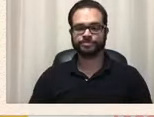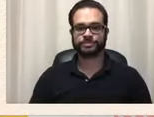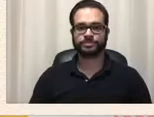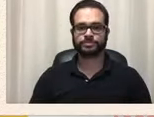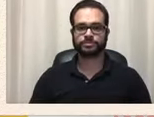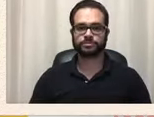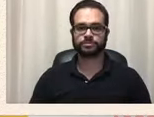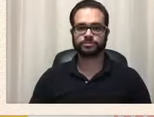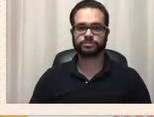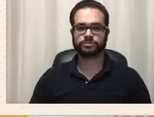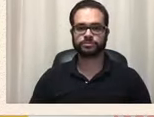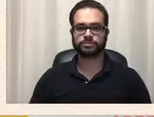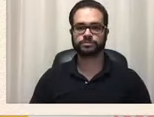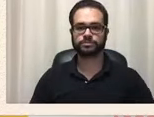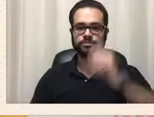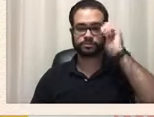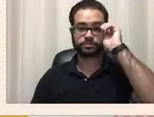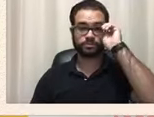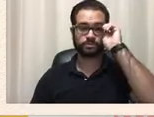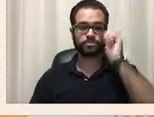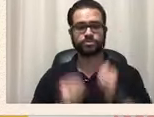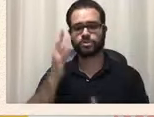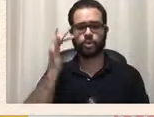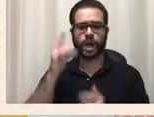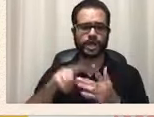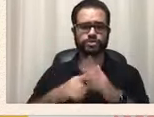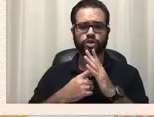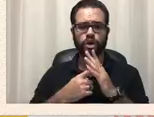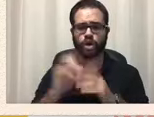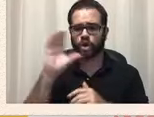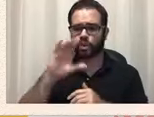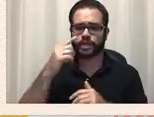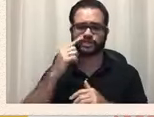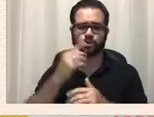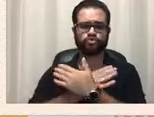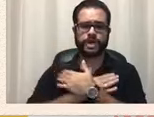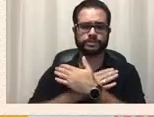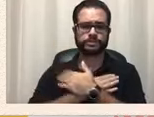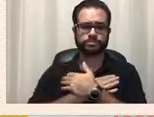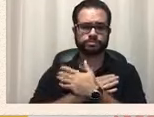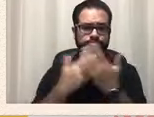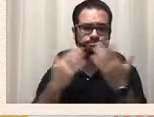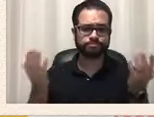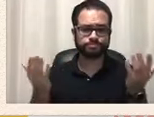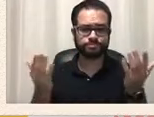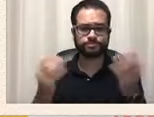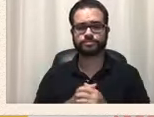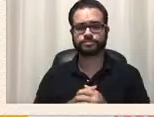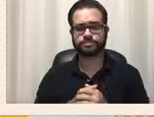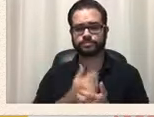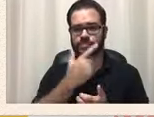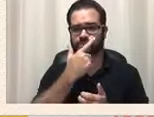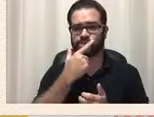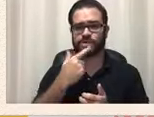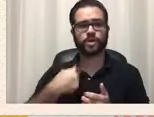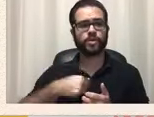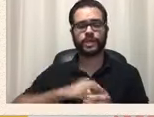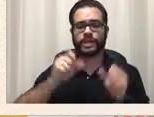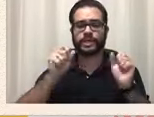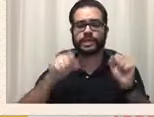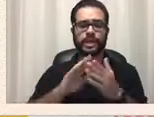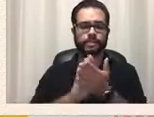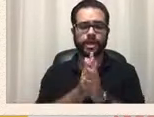Why start a quest for rest? Simply put, we can become stressed out as